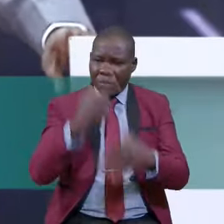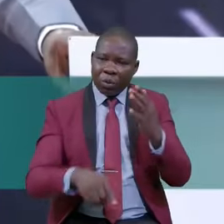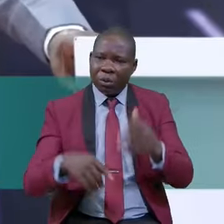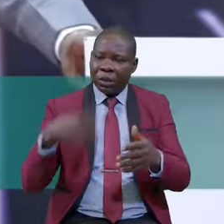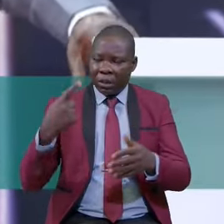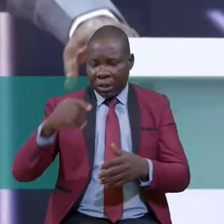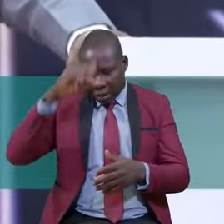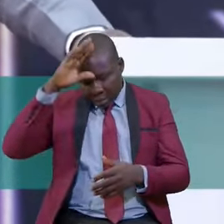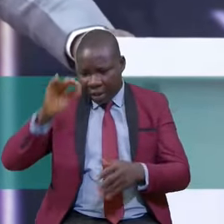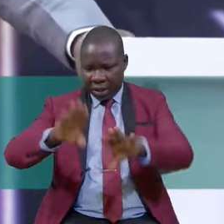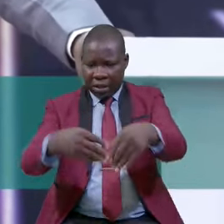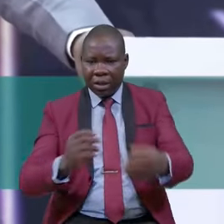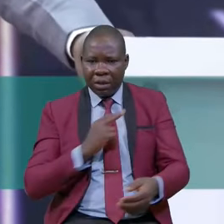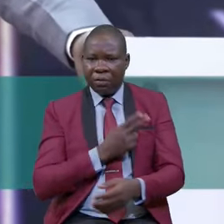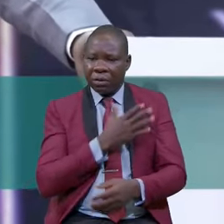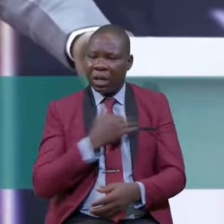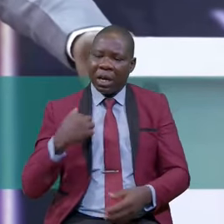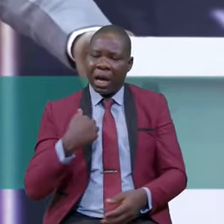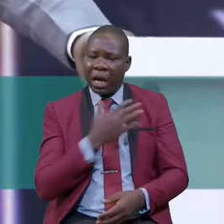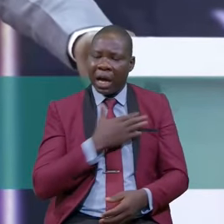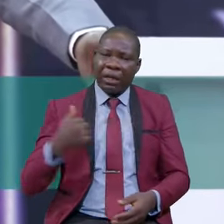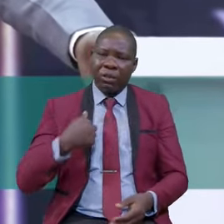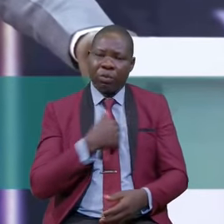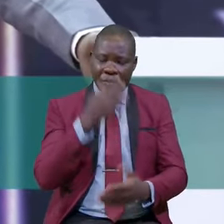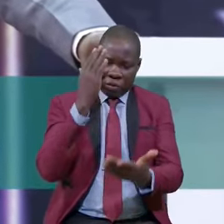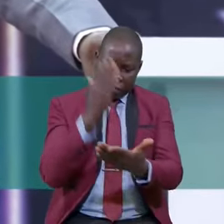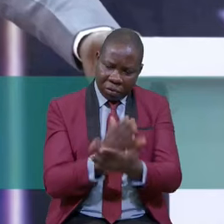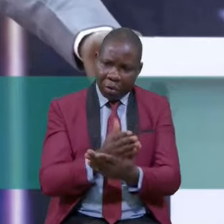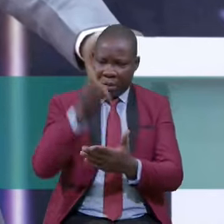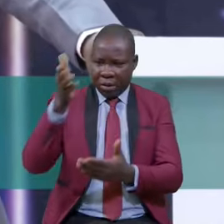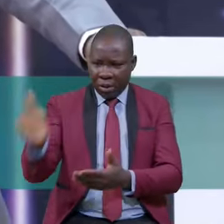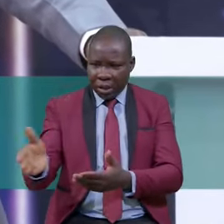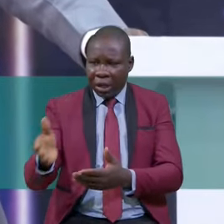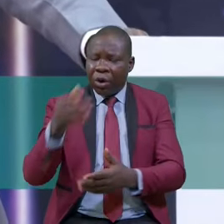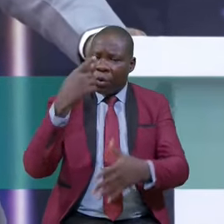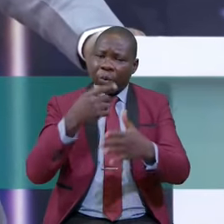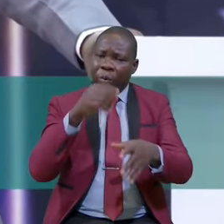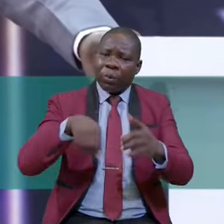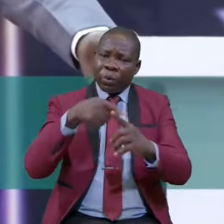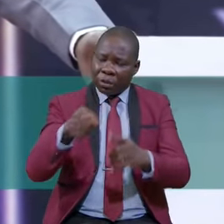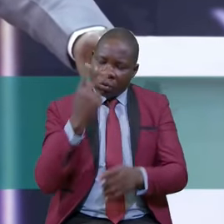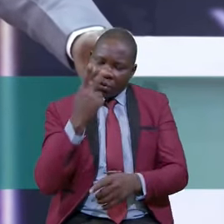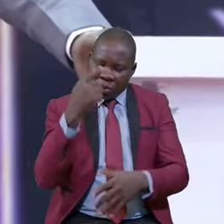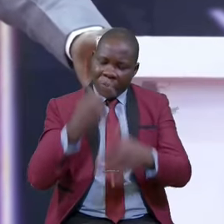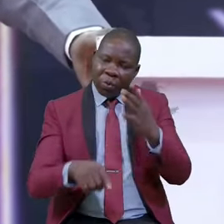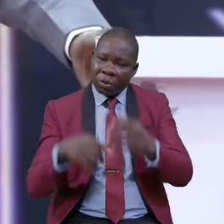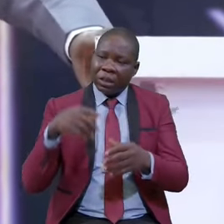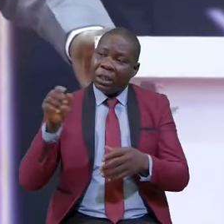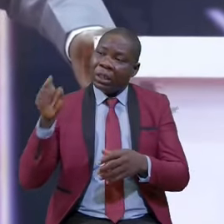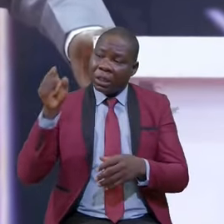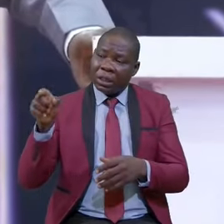what Martin Luther has taught, ce que Martin Luther enseigné. Il y a une virgule. Because the ministry continues.